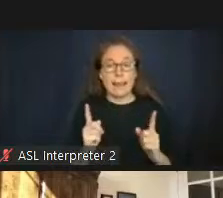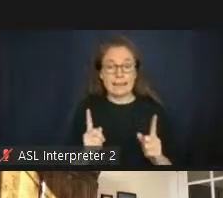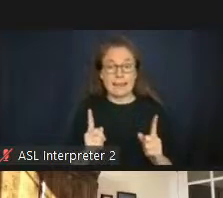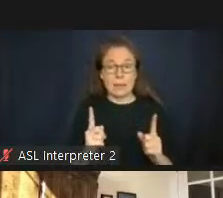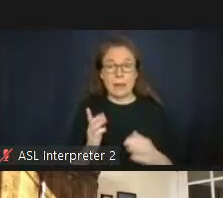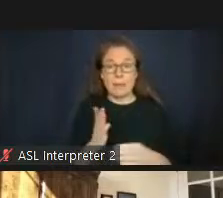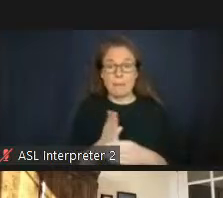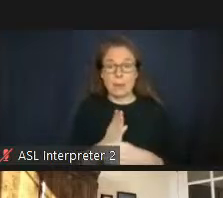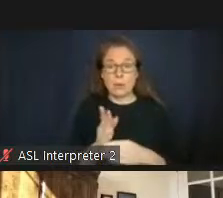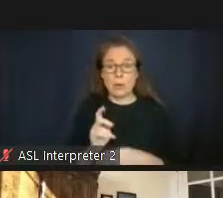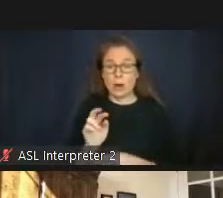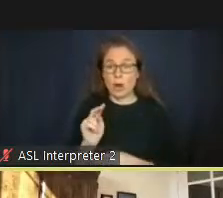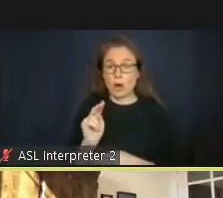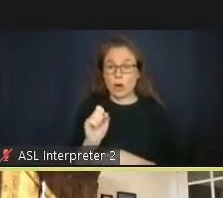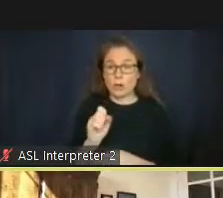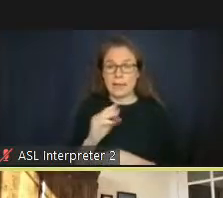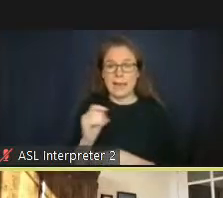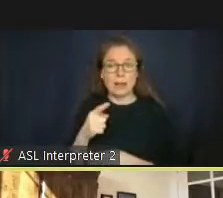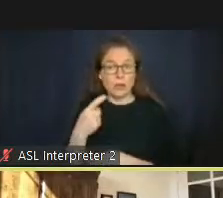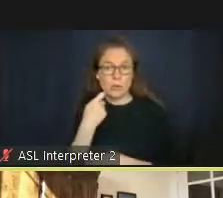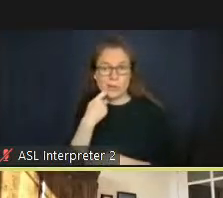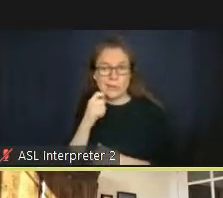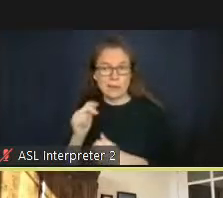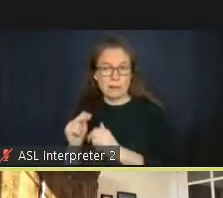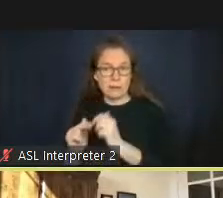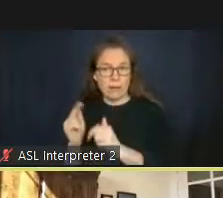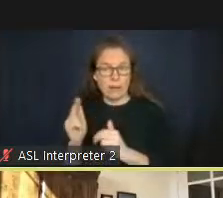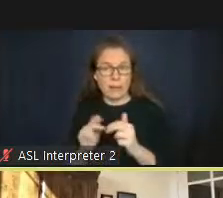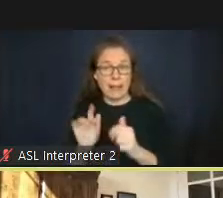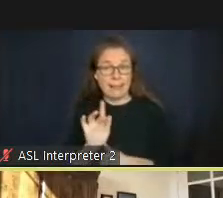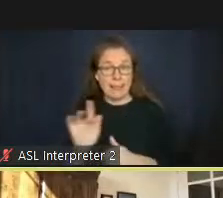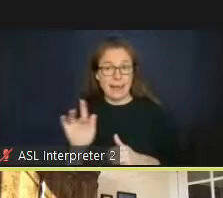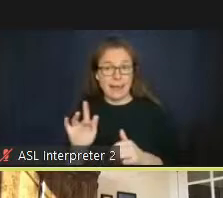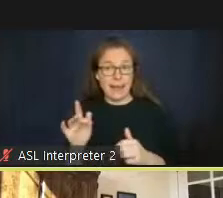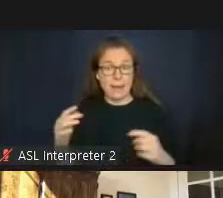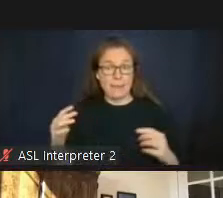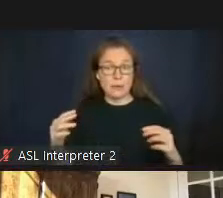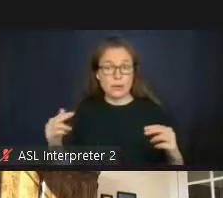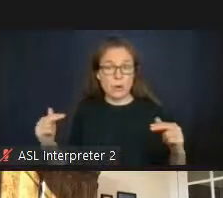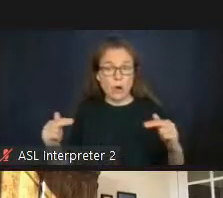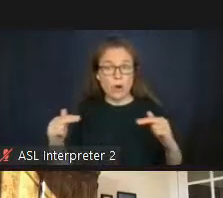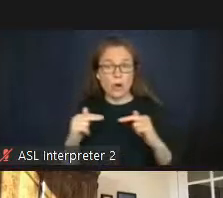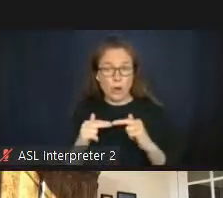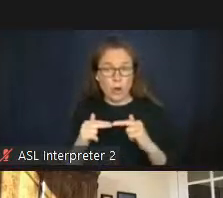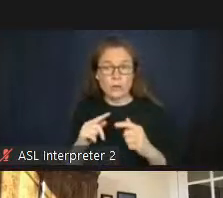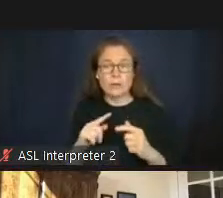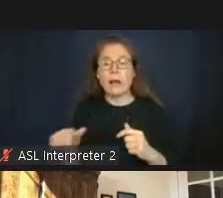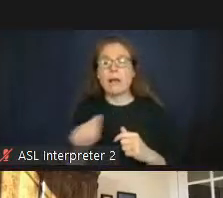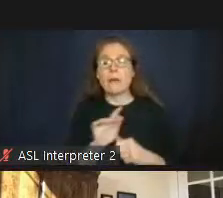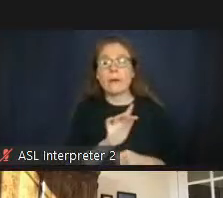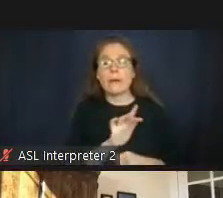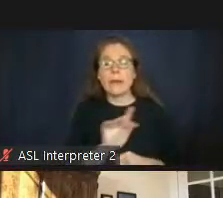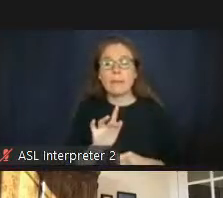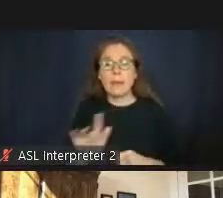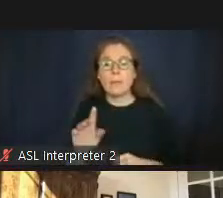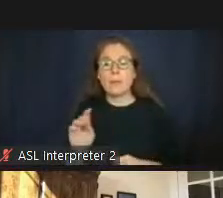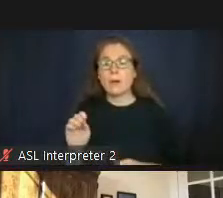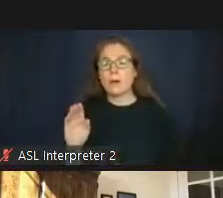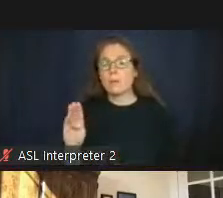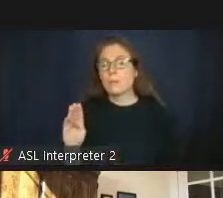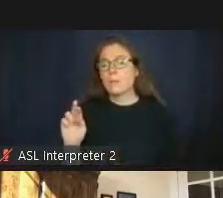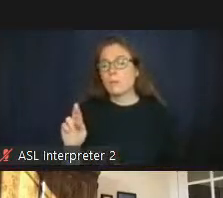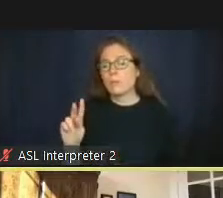development that you just referred to, closing that gap. And then there would be some additional gaps that need to be closed between Brugger and Ernst as